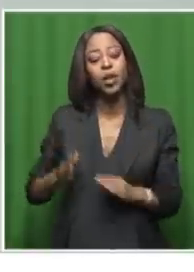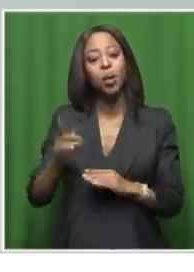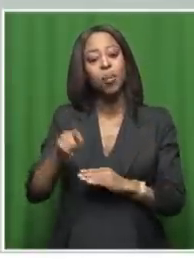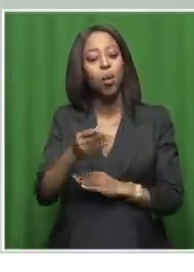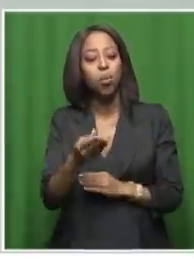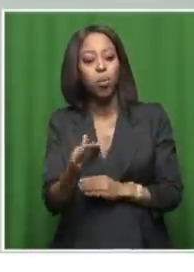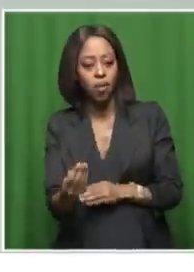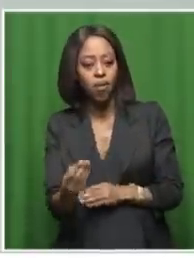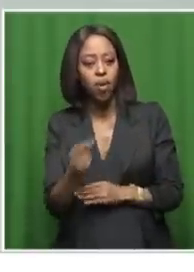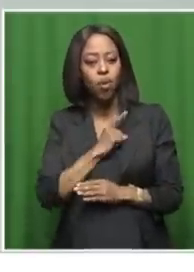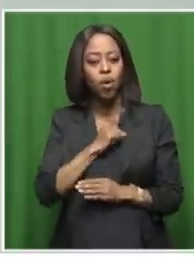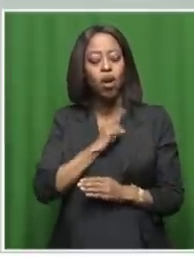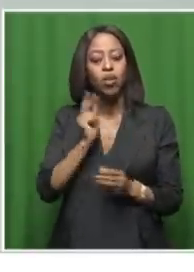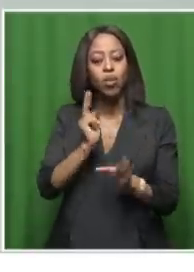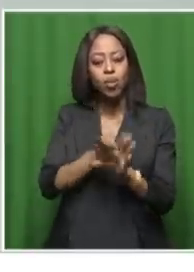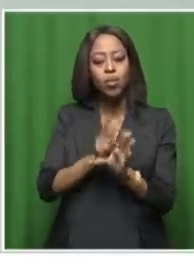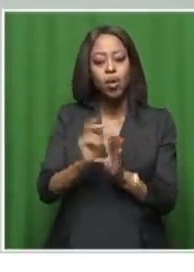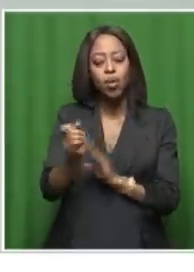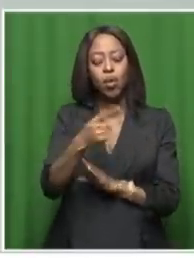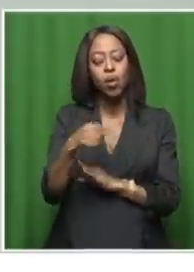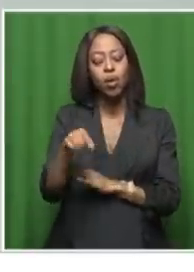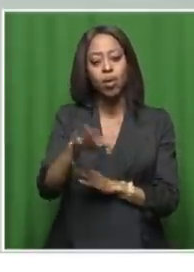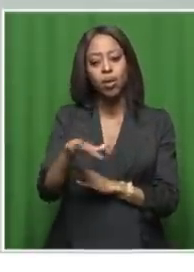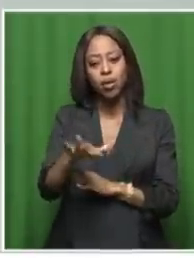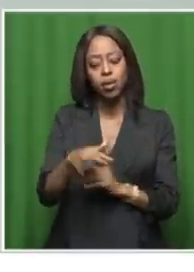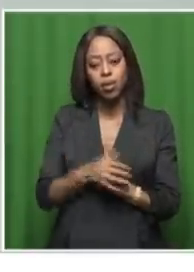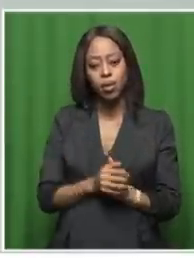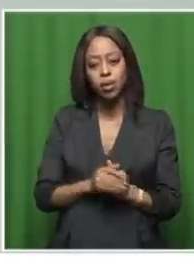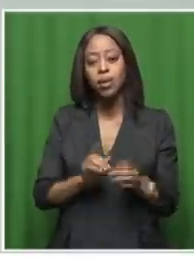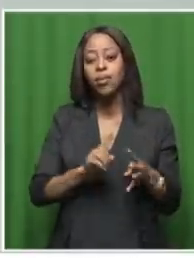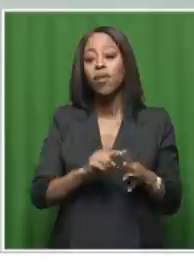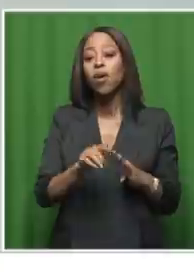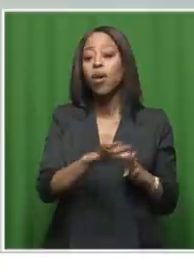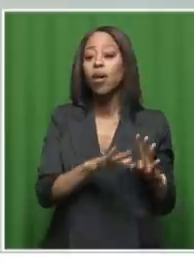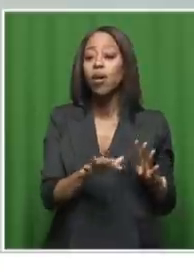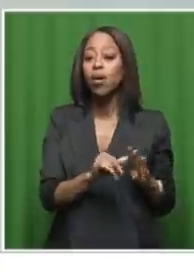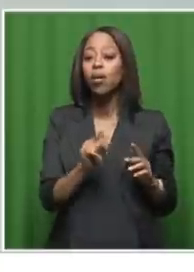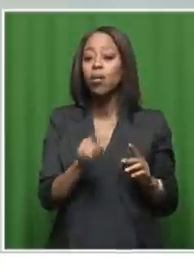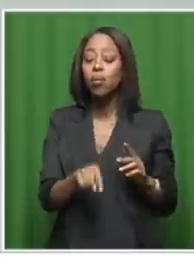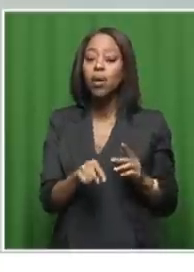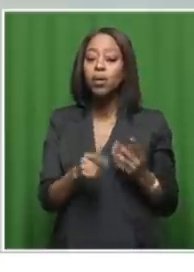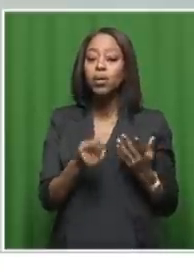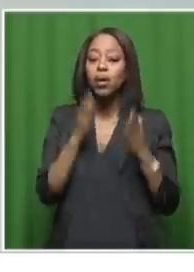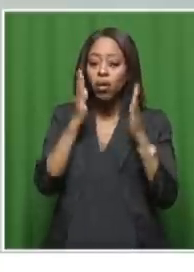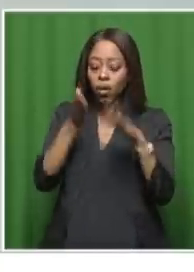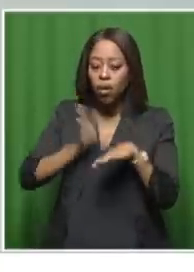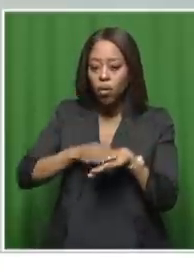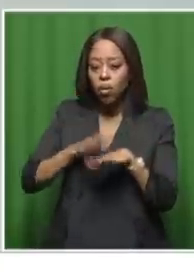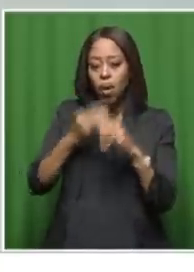spaces that we're talking about. The fourth area, of course, we need to galvanize around is